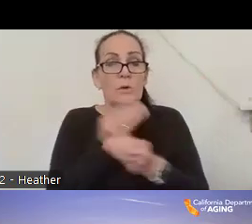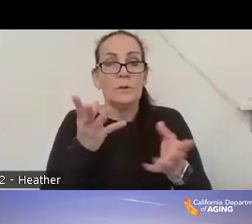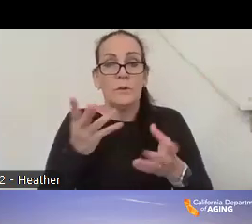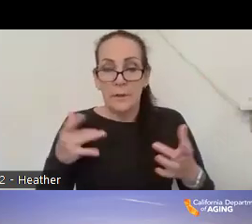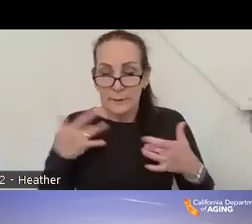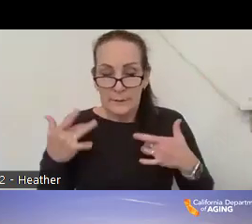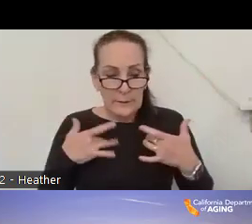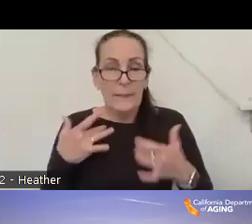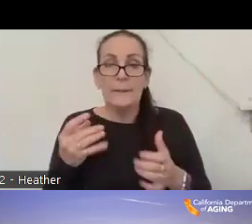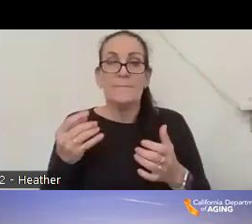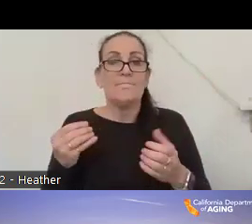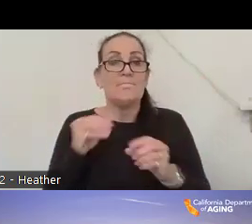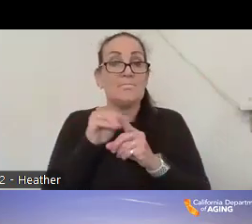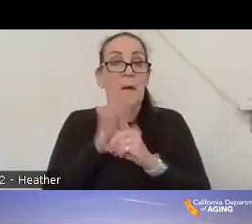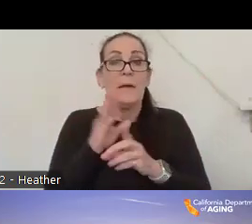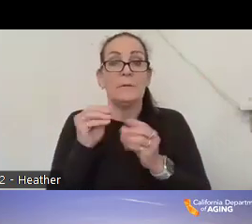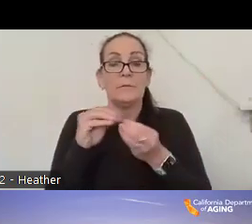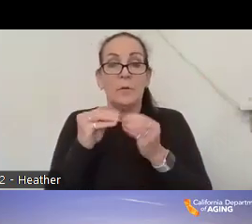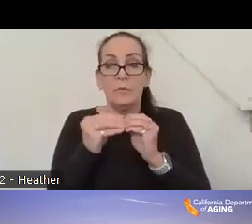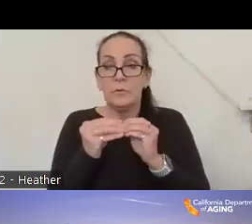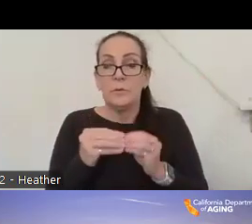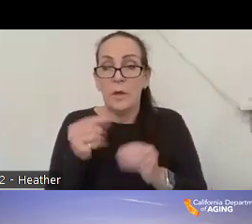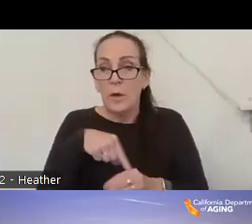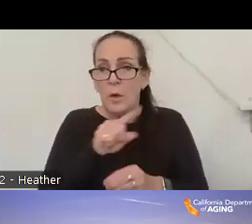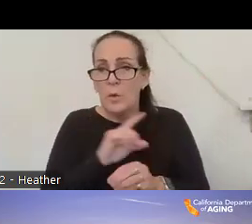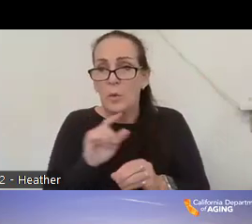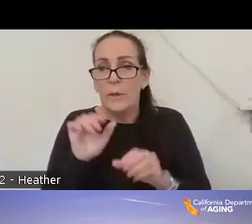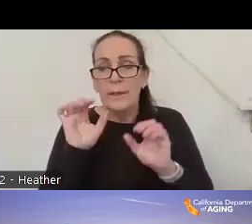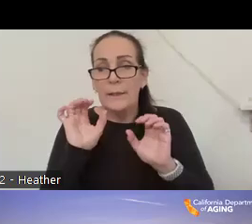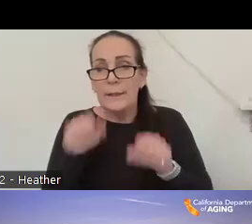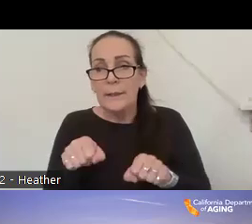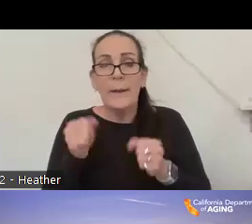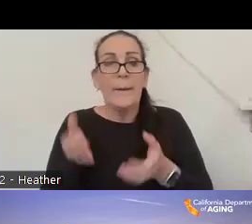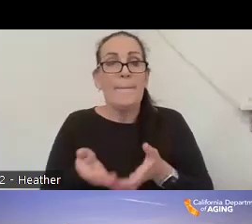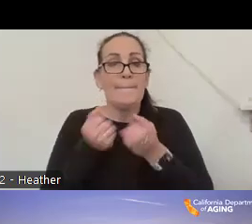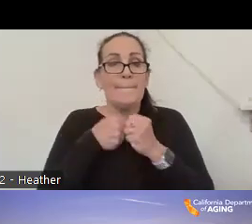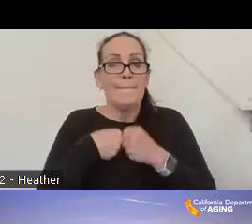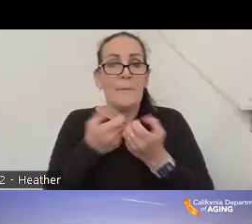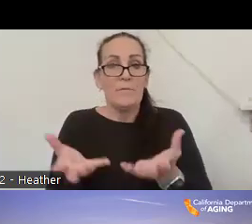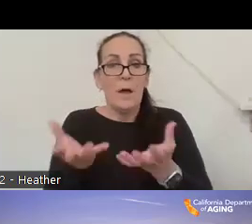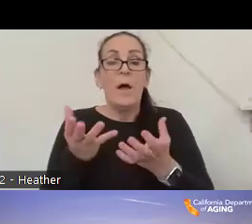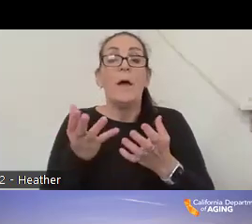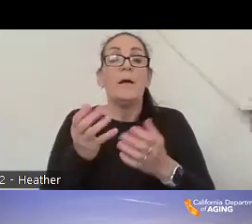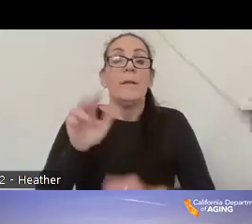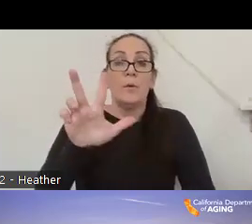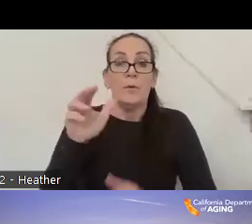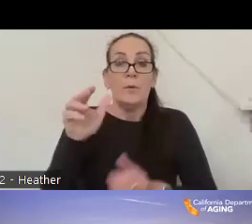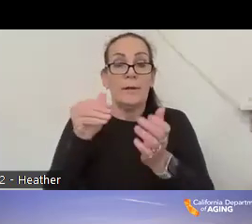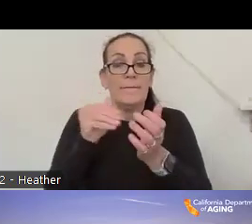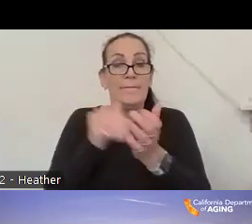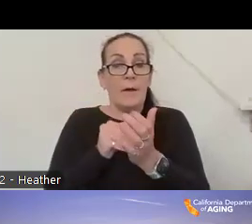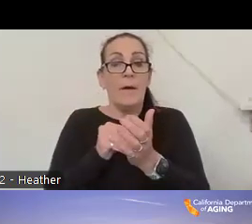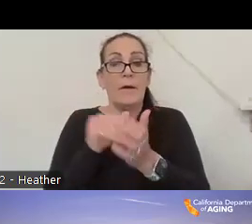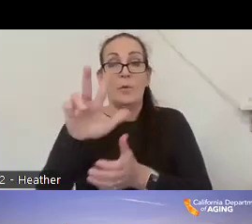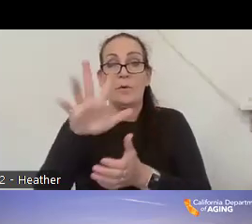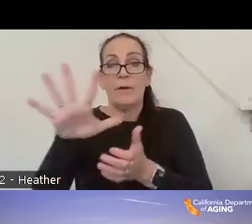this program. So we were able to give out over $35 million to